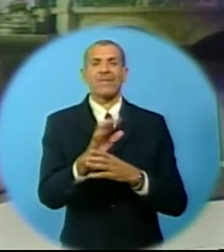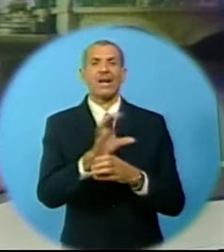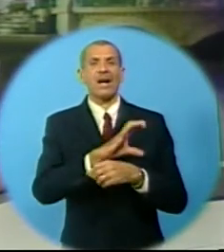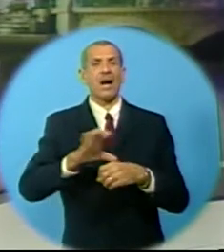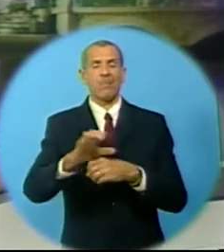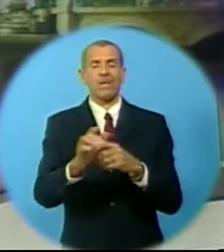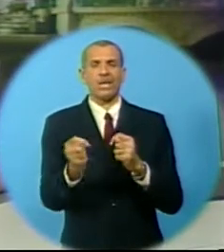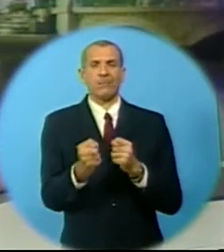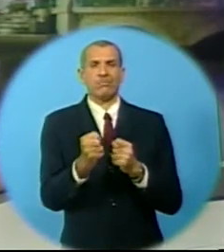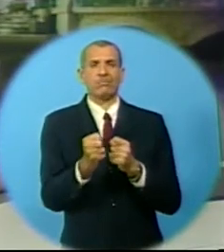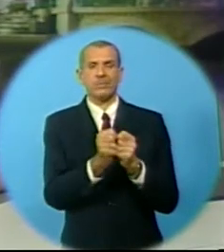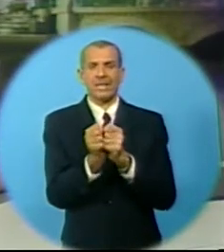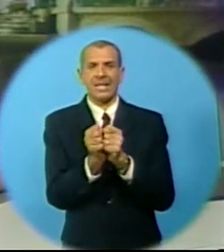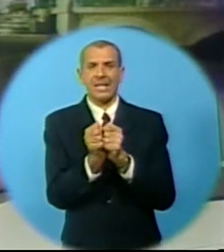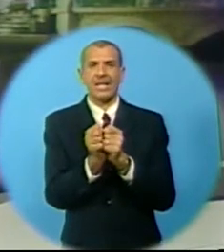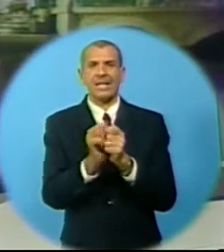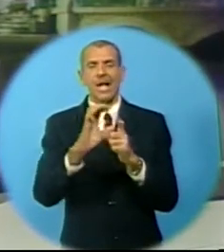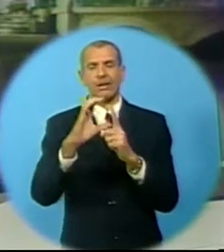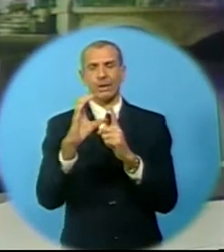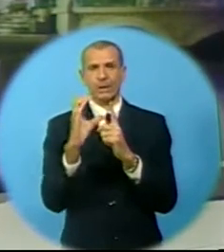and togetherness through culture.